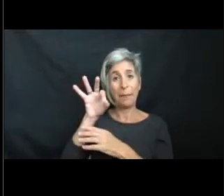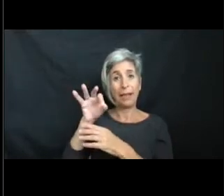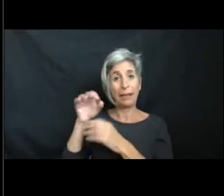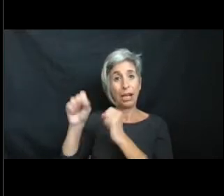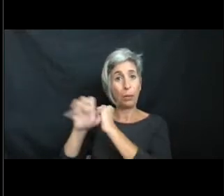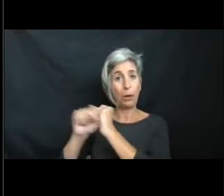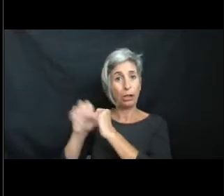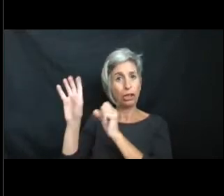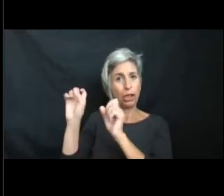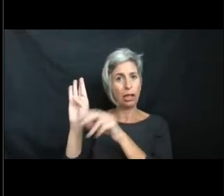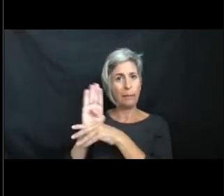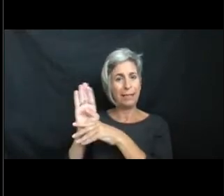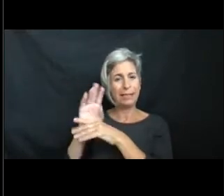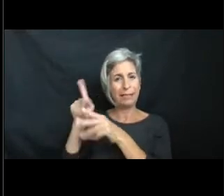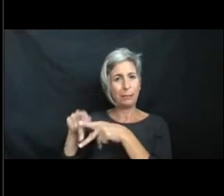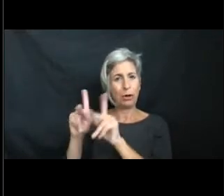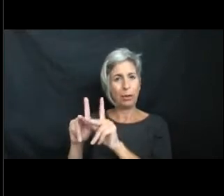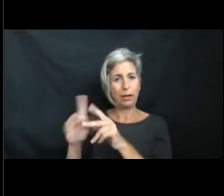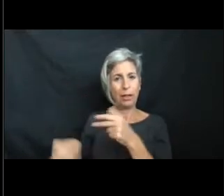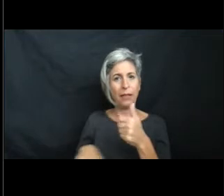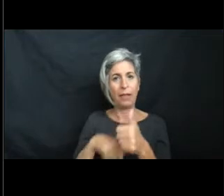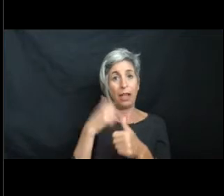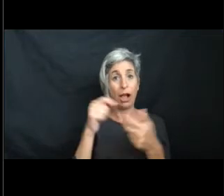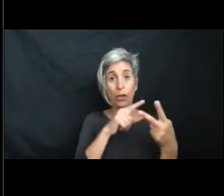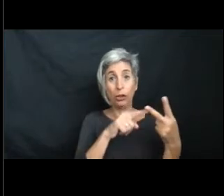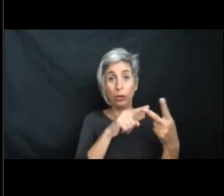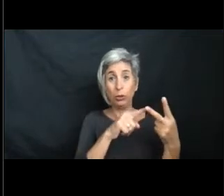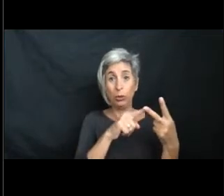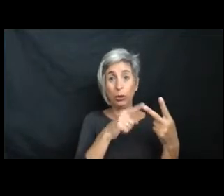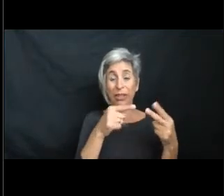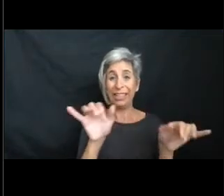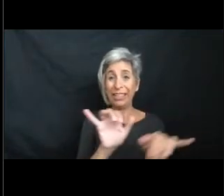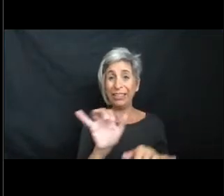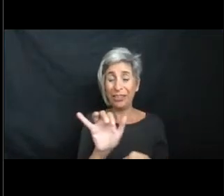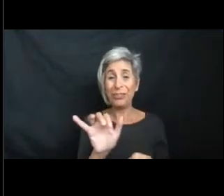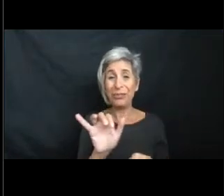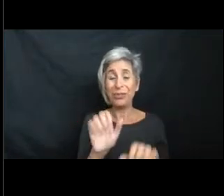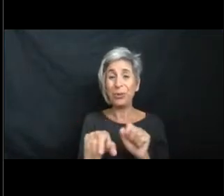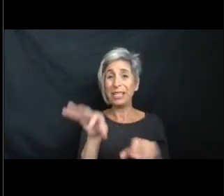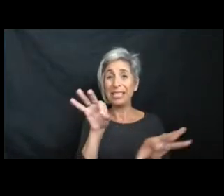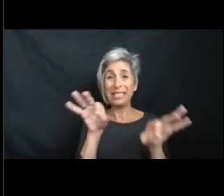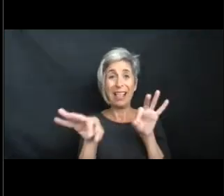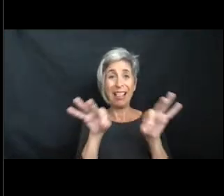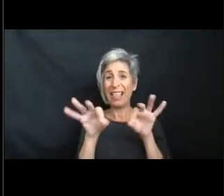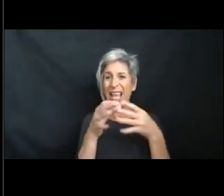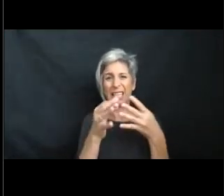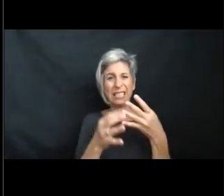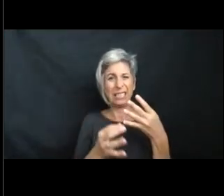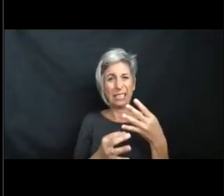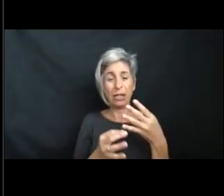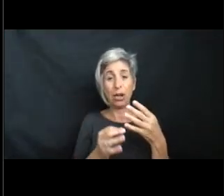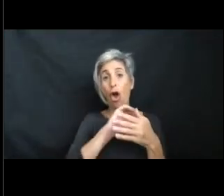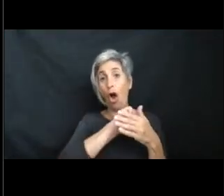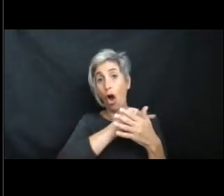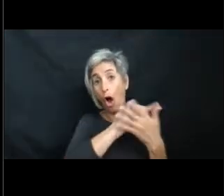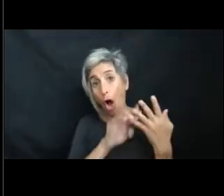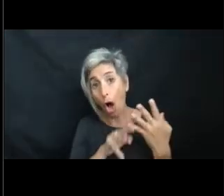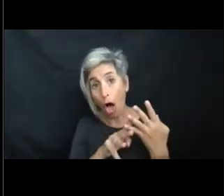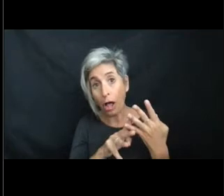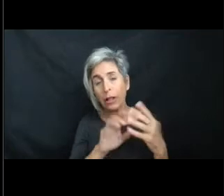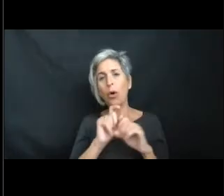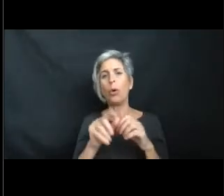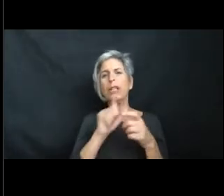option. The other two are here as well, though. You can select any, so it searches within all of them, or you can be as specific as